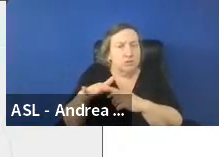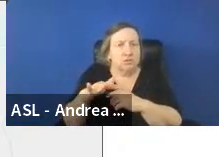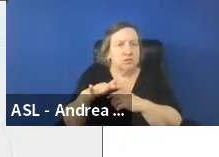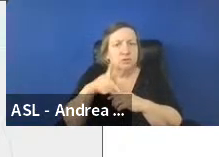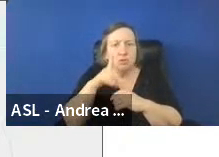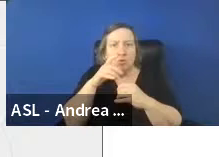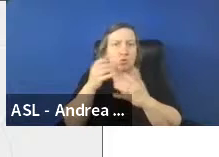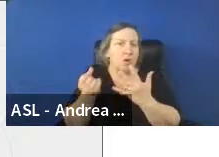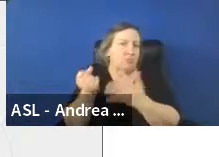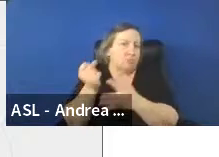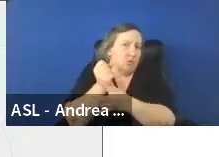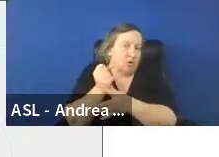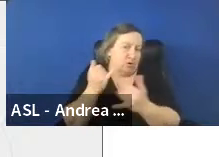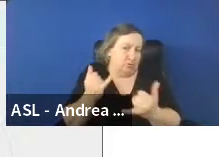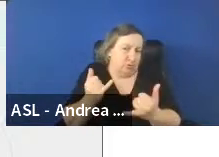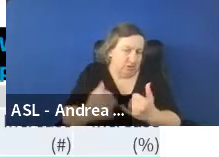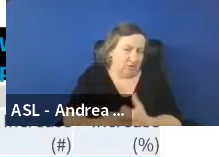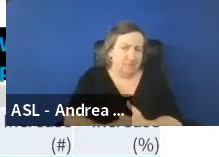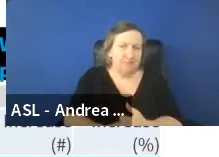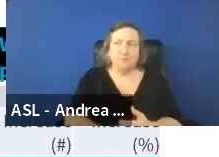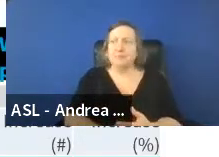a priority in terms of equity.